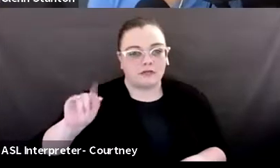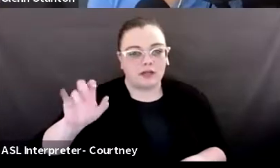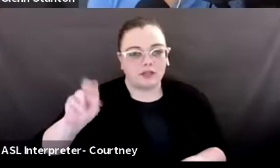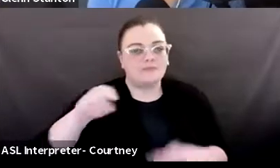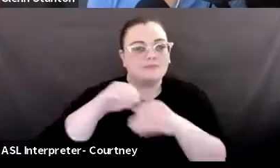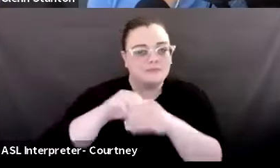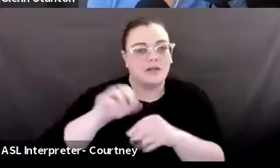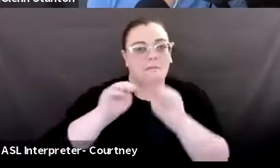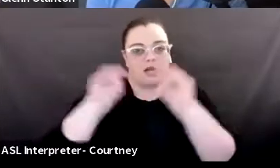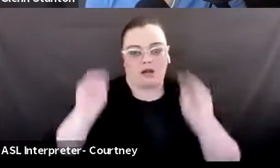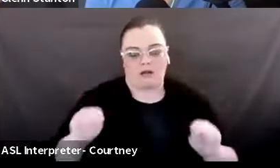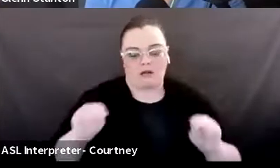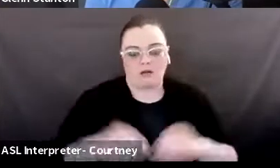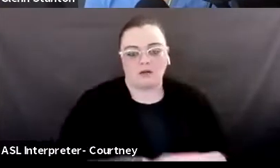And